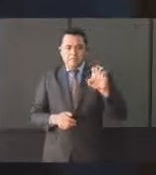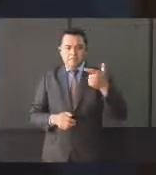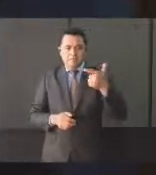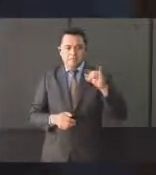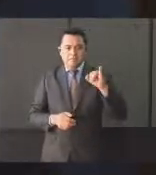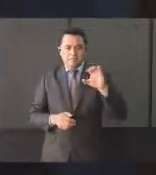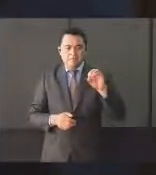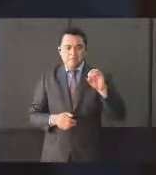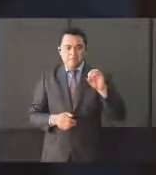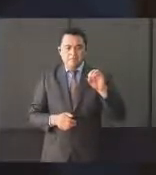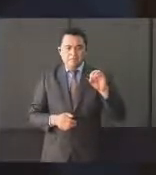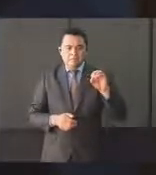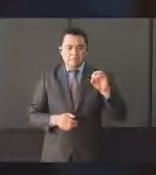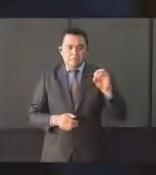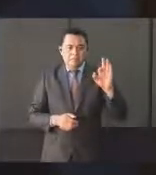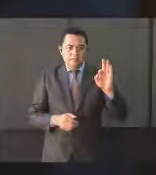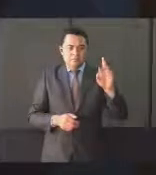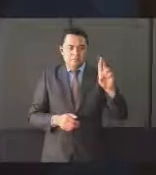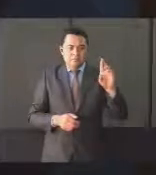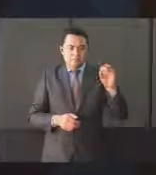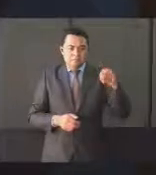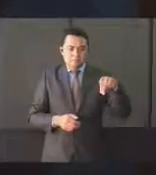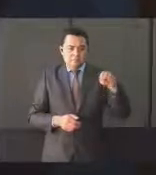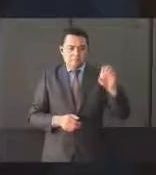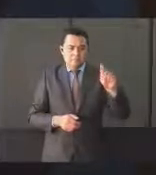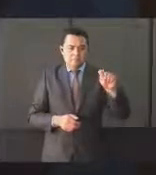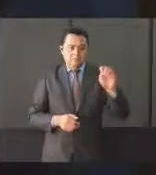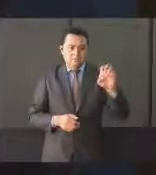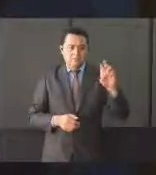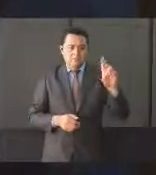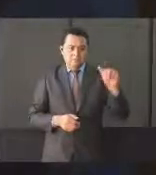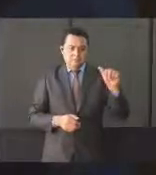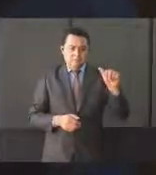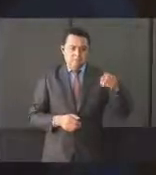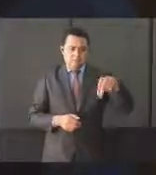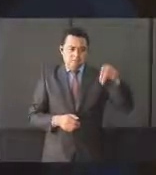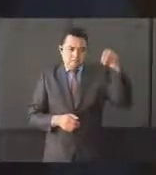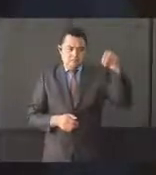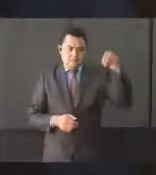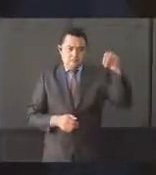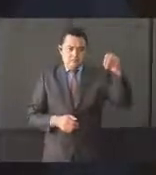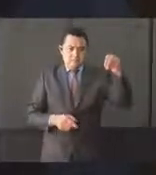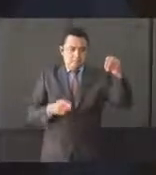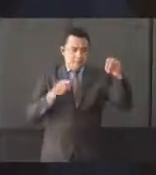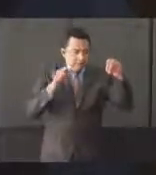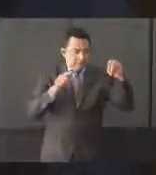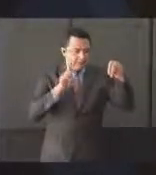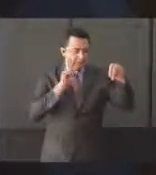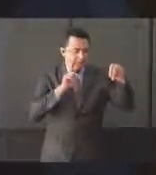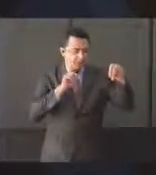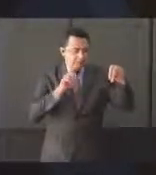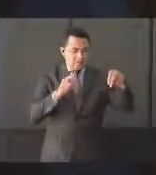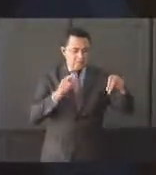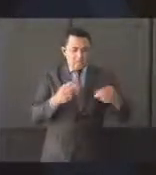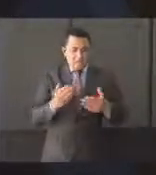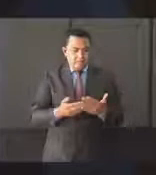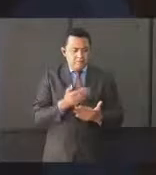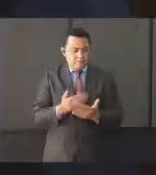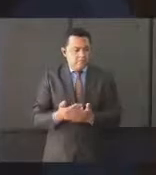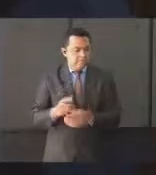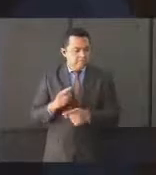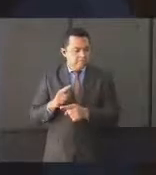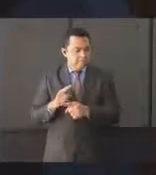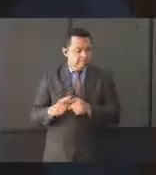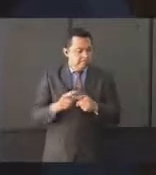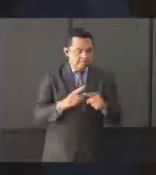Colegio de la Frontera Norte, Dolores Paris represents an institution which, in addition to being an